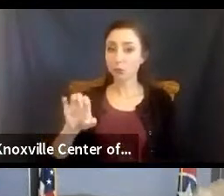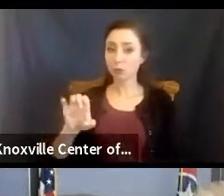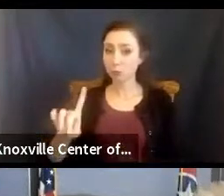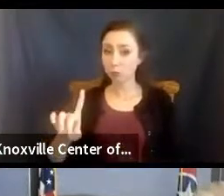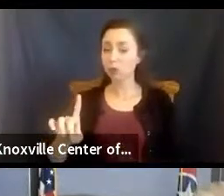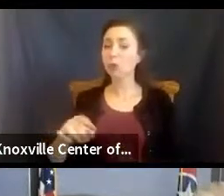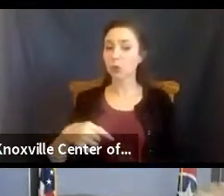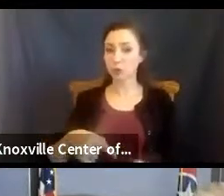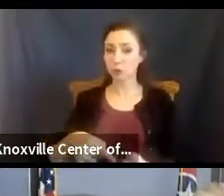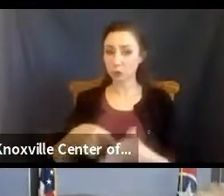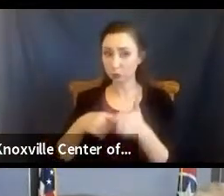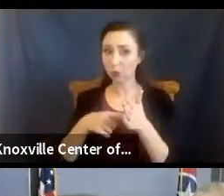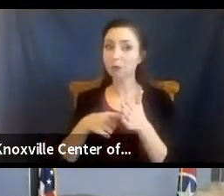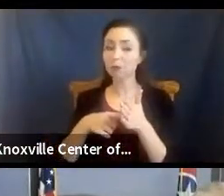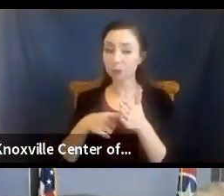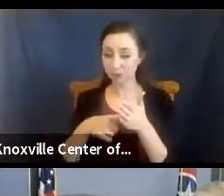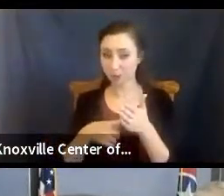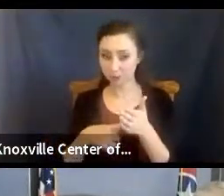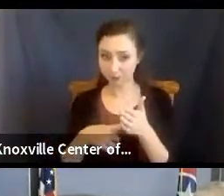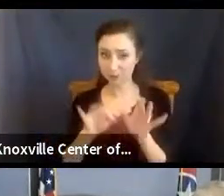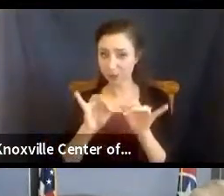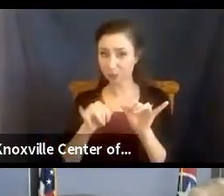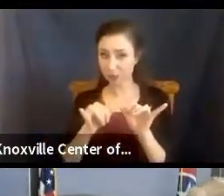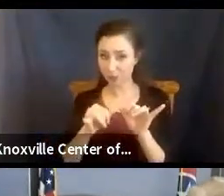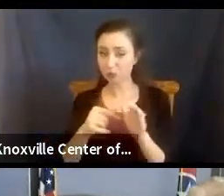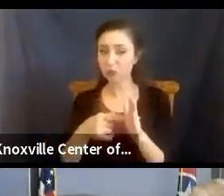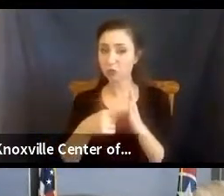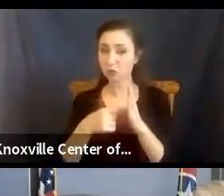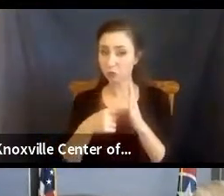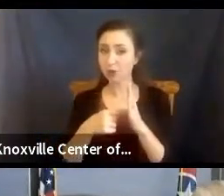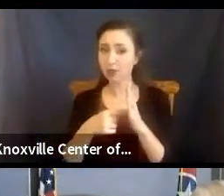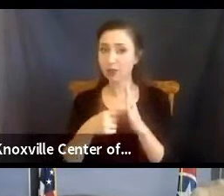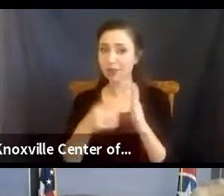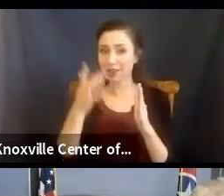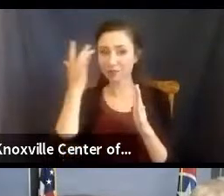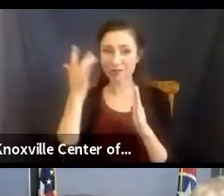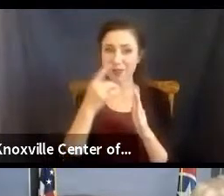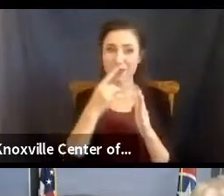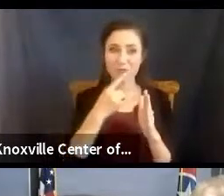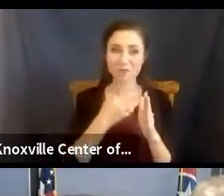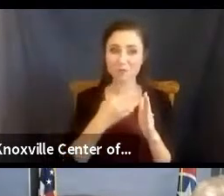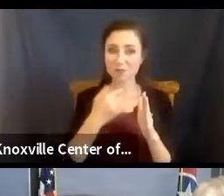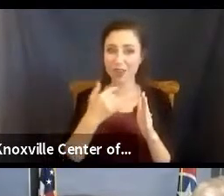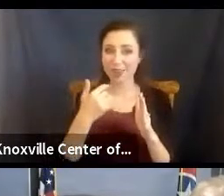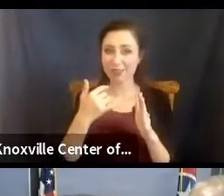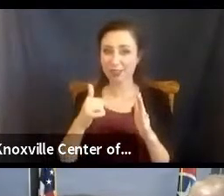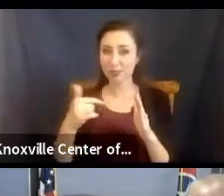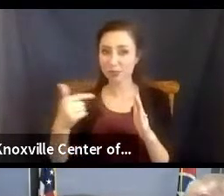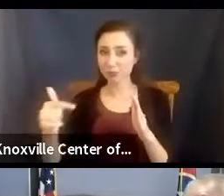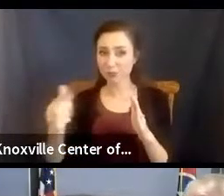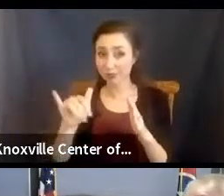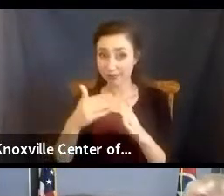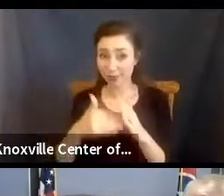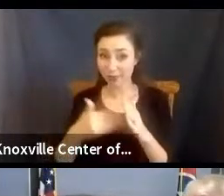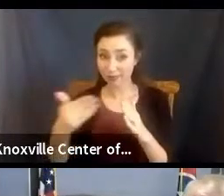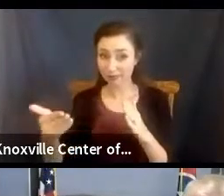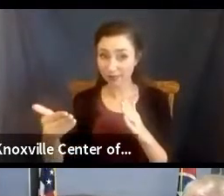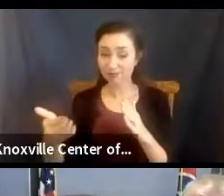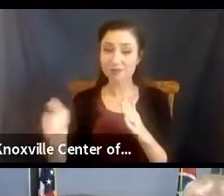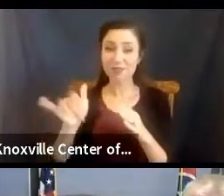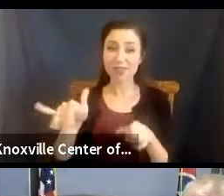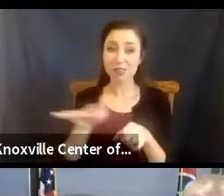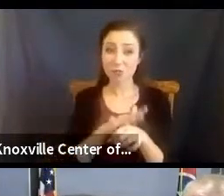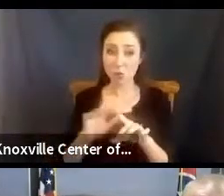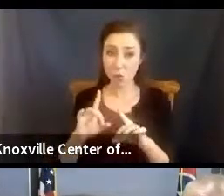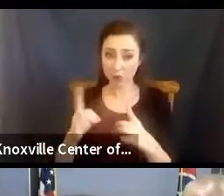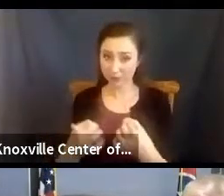the metrics that you show us for the, I forget, the red, yellow, green stuff. Yes. That's for the whole